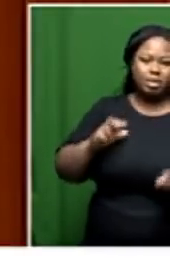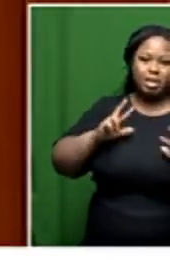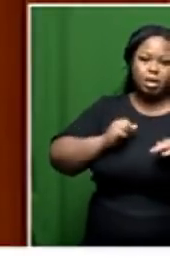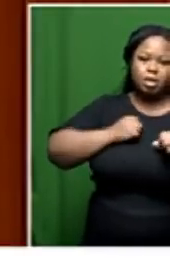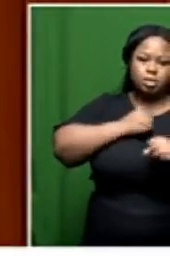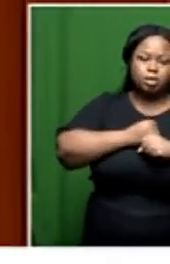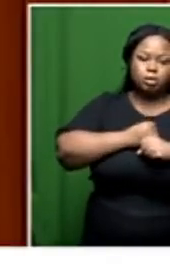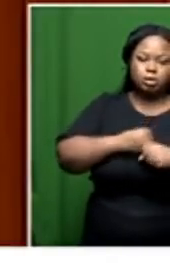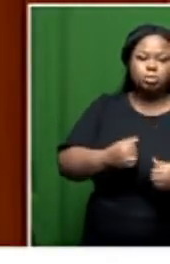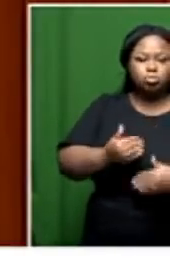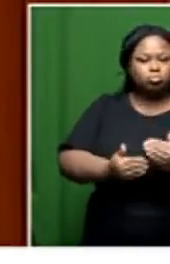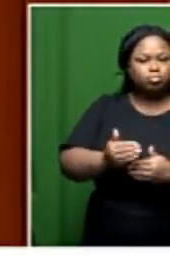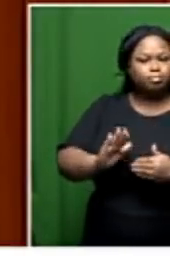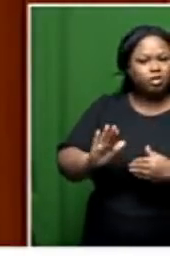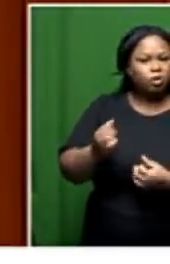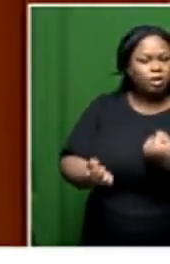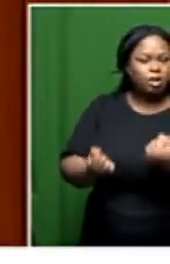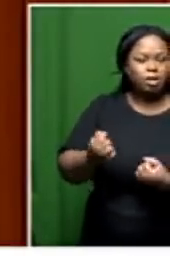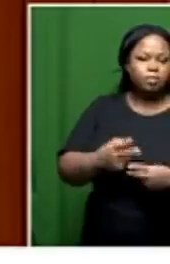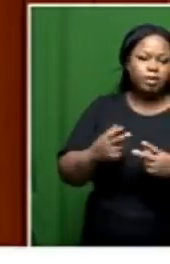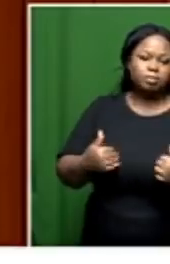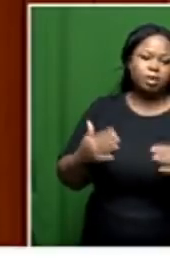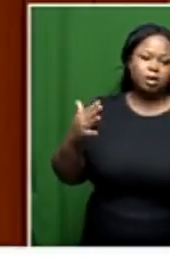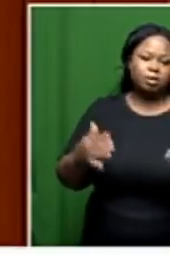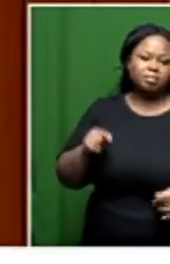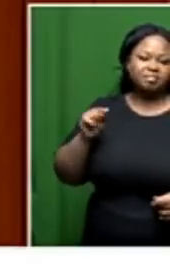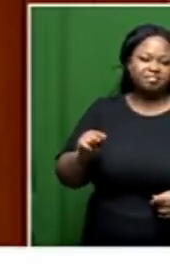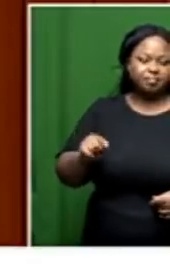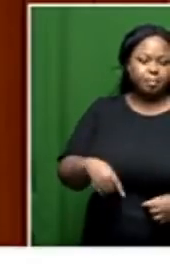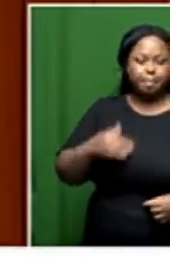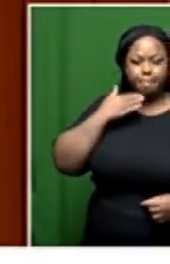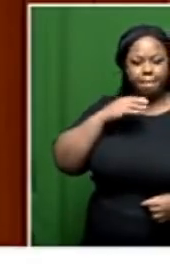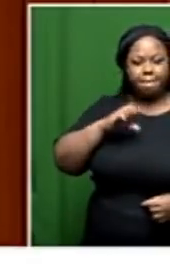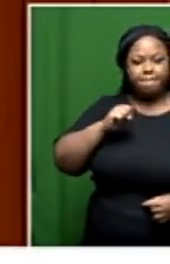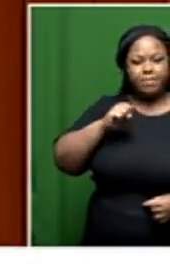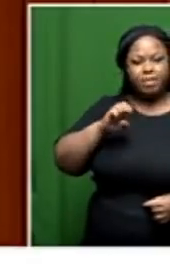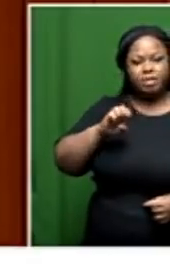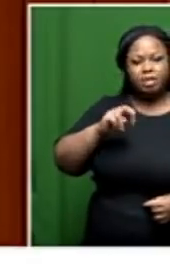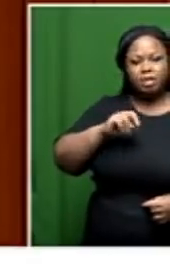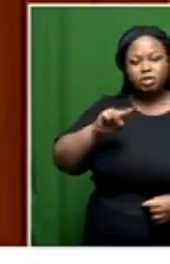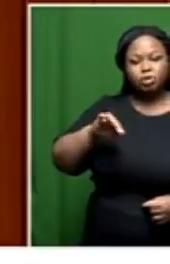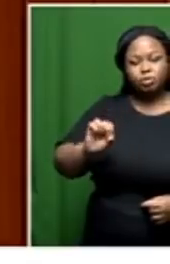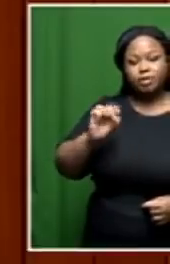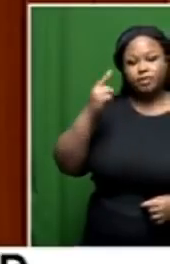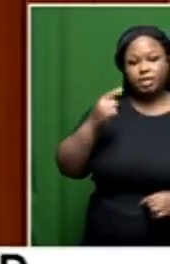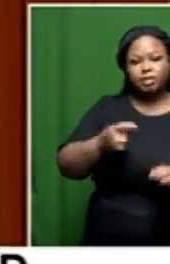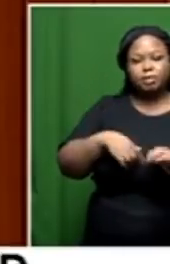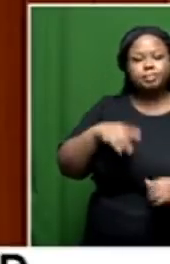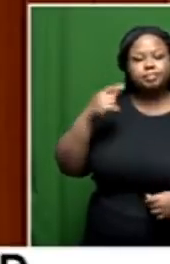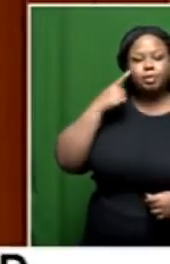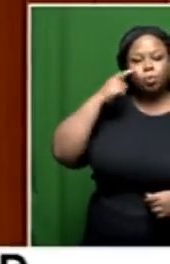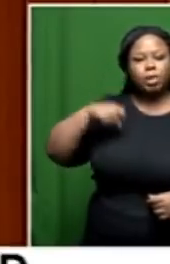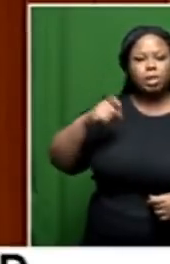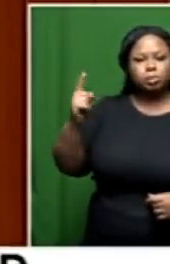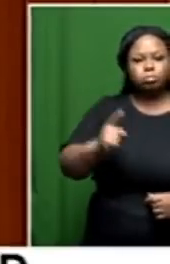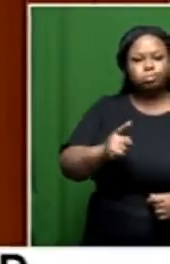years, the proceedings and the trial finally began in this murder of Senzo Meyiwa. The first state witness has been called,